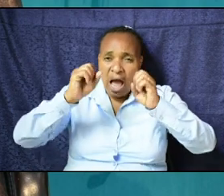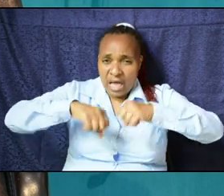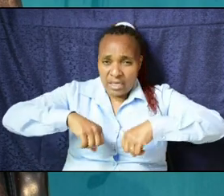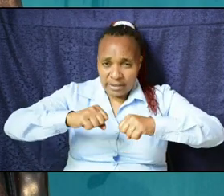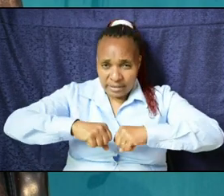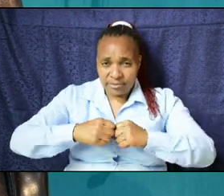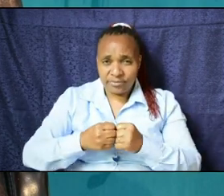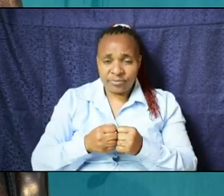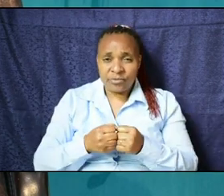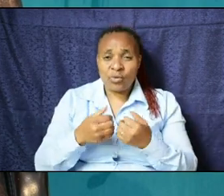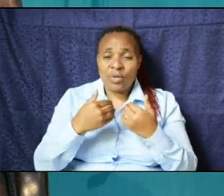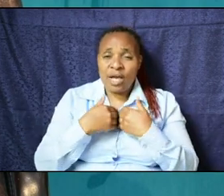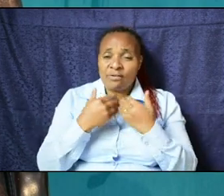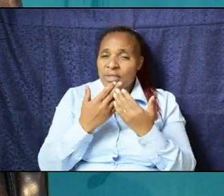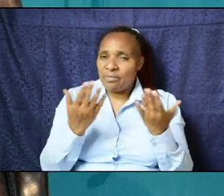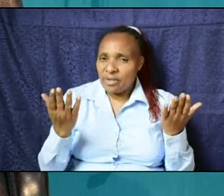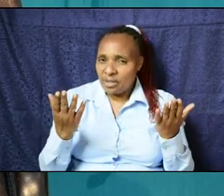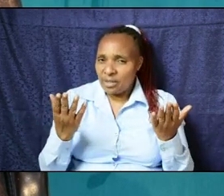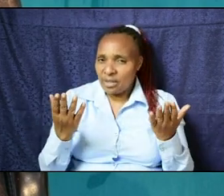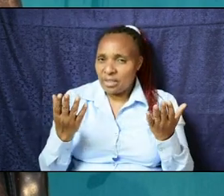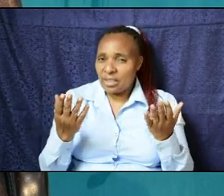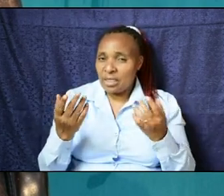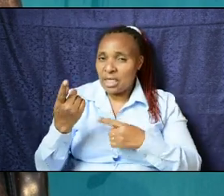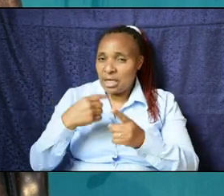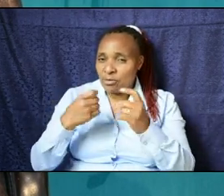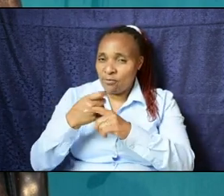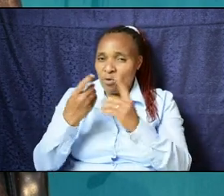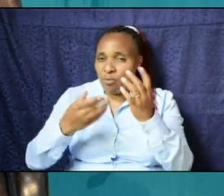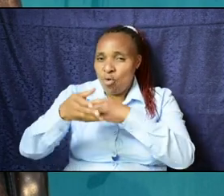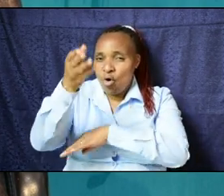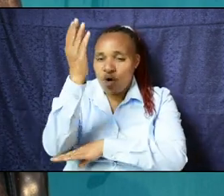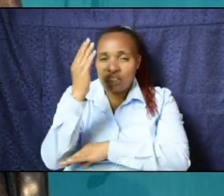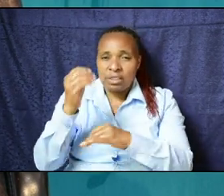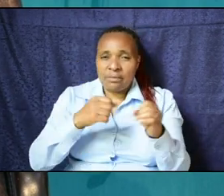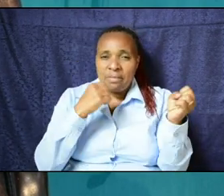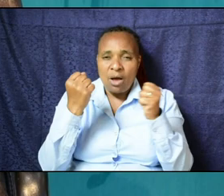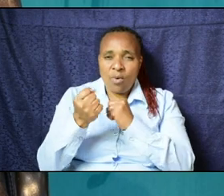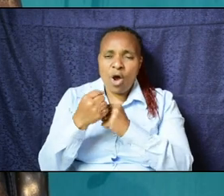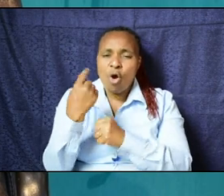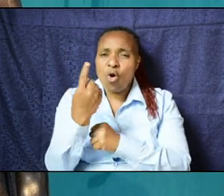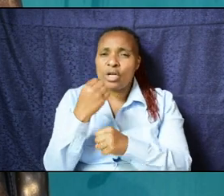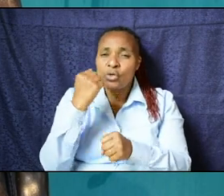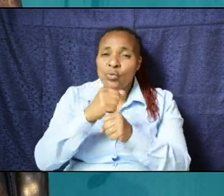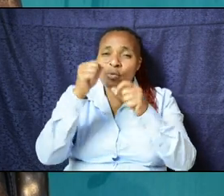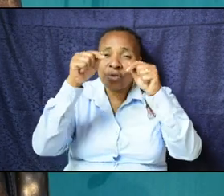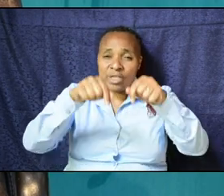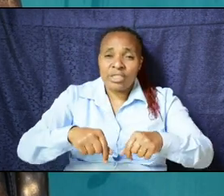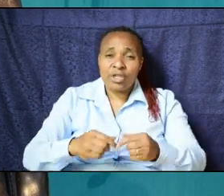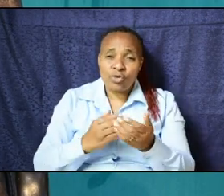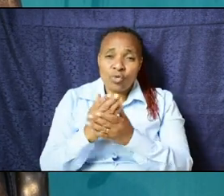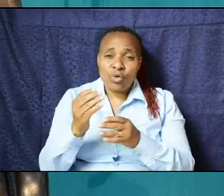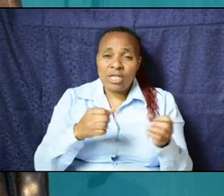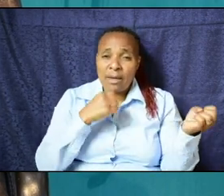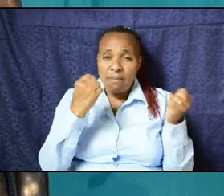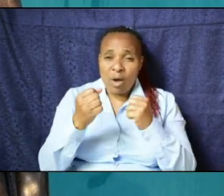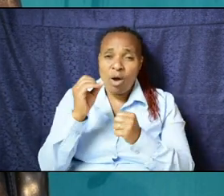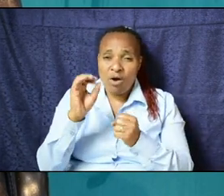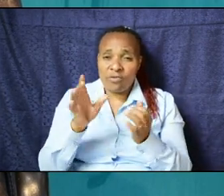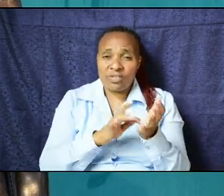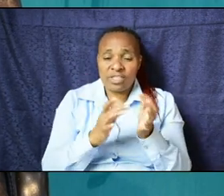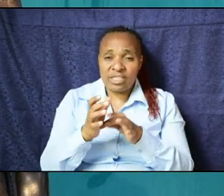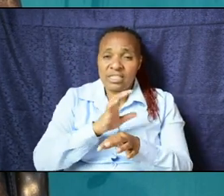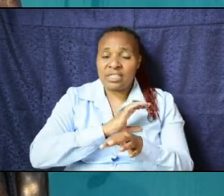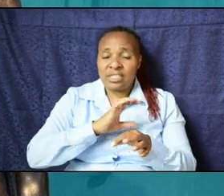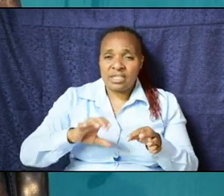what Solomon is saying, that it stems from God's power. We can only do this through the power of who? Of Jesus